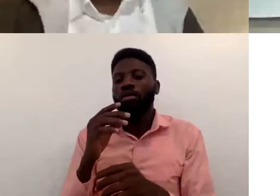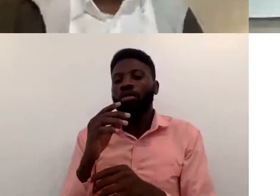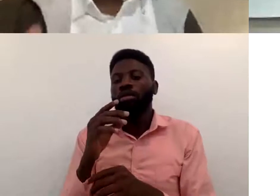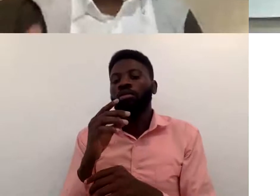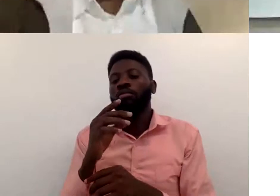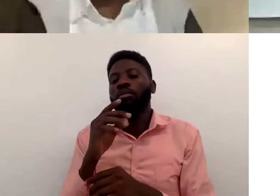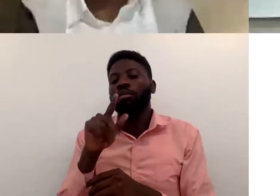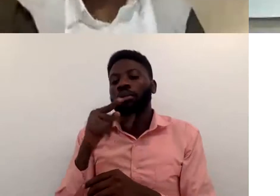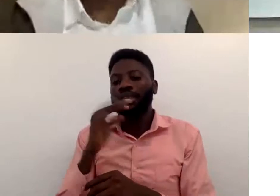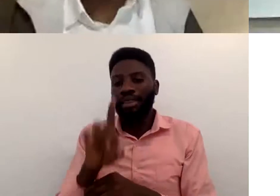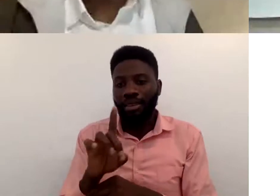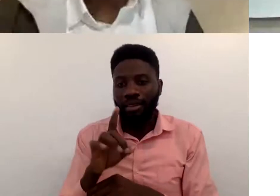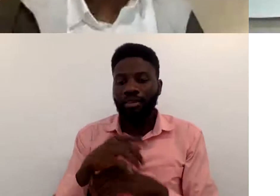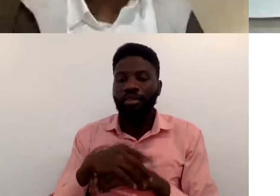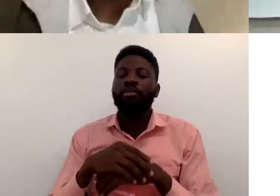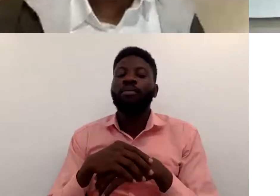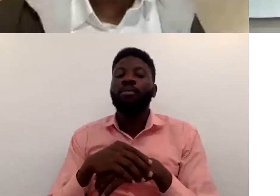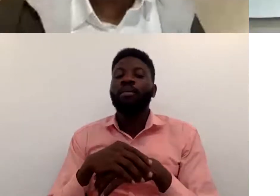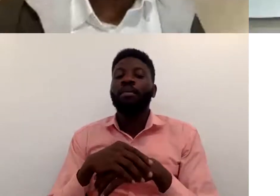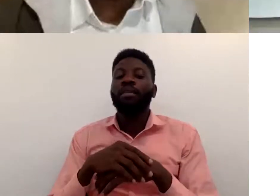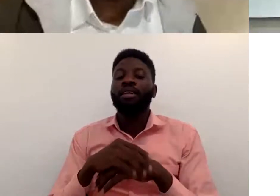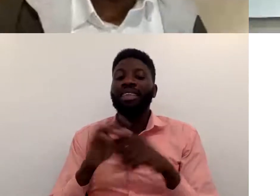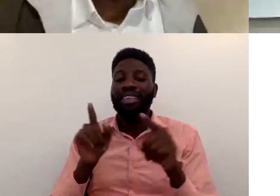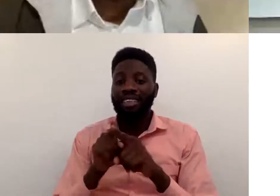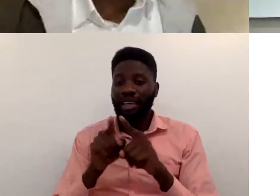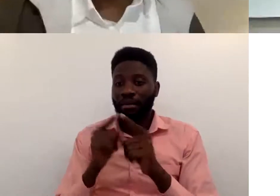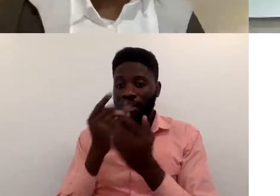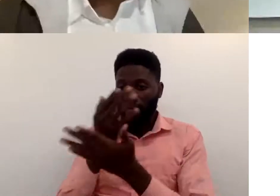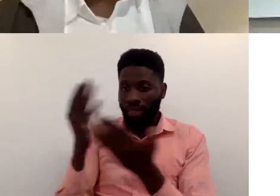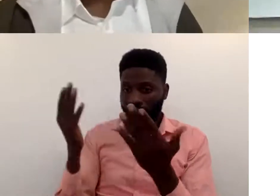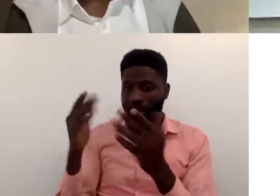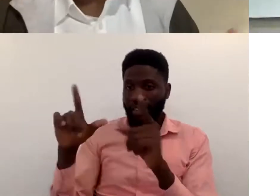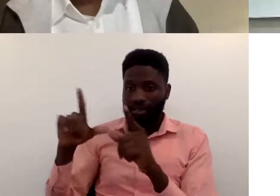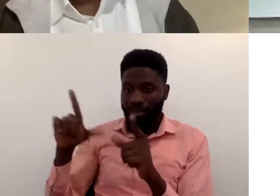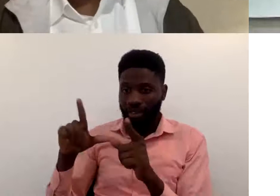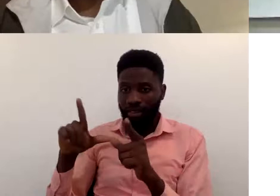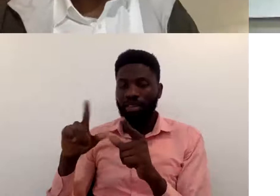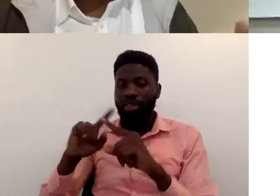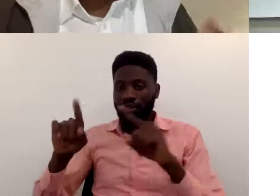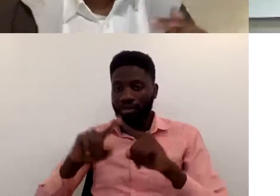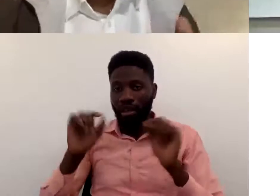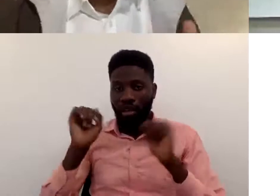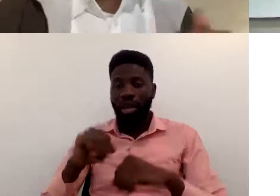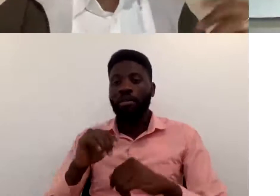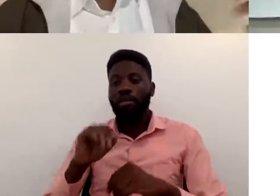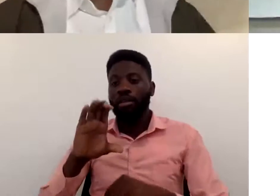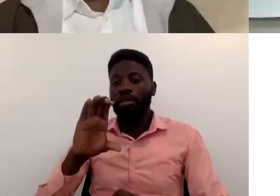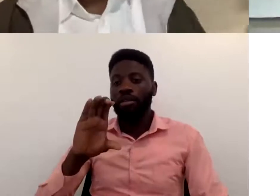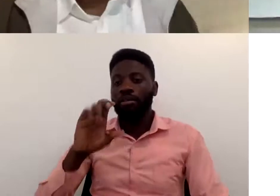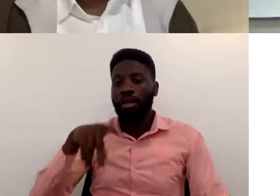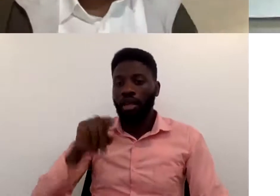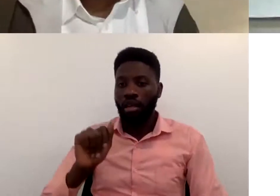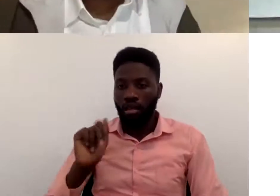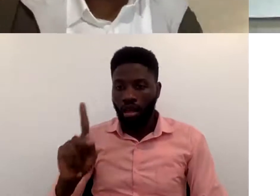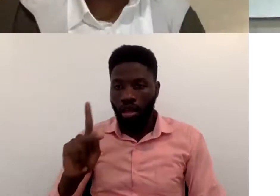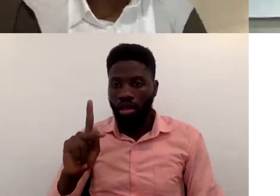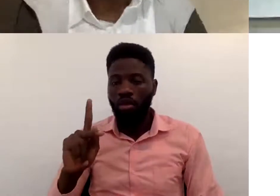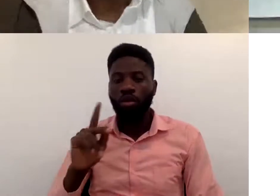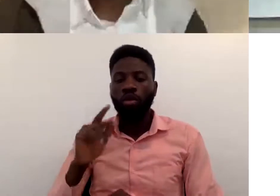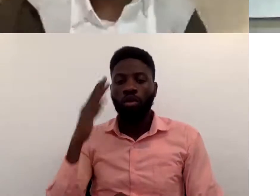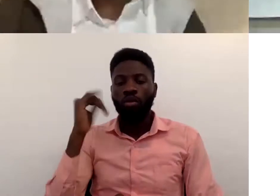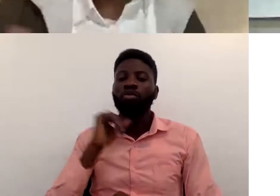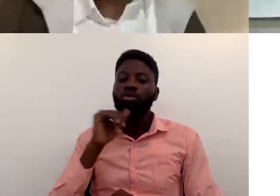That's also another path that somebody can choose. Why can't I do, for example, a CPAK? Why can't I be a